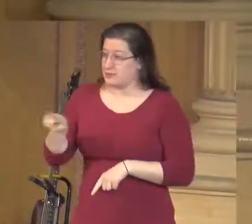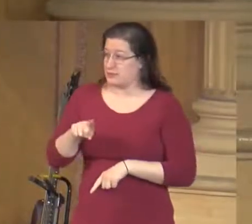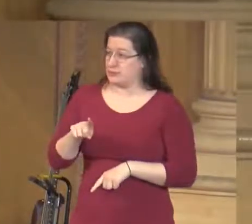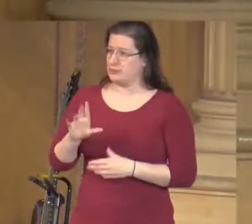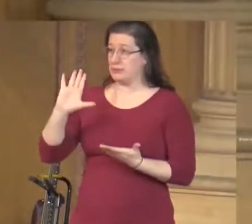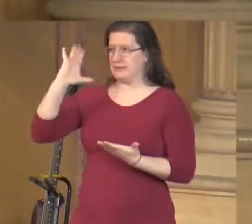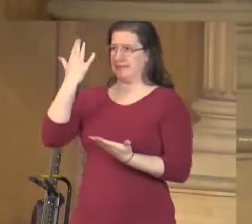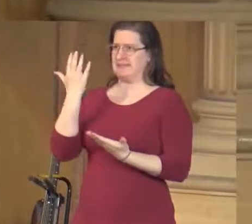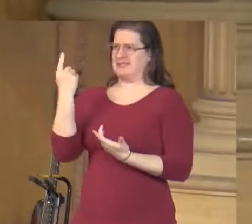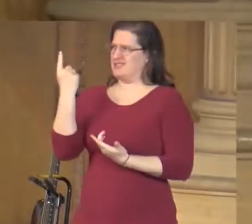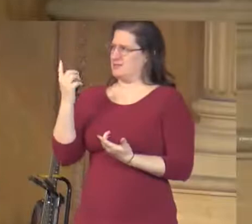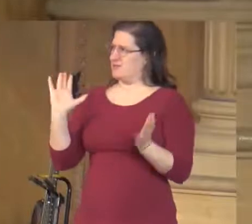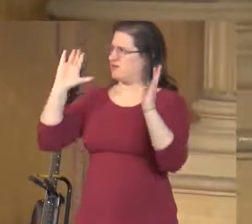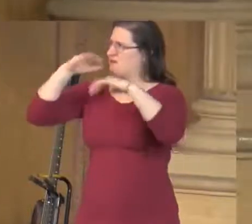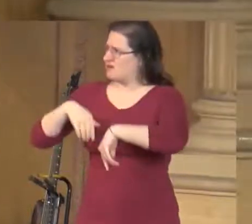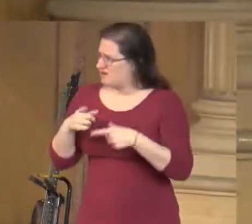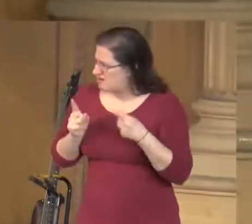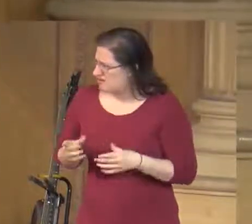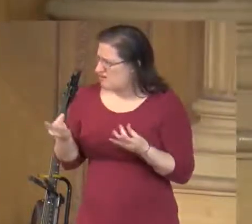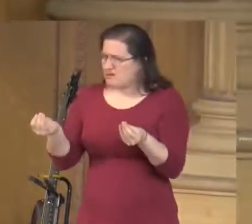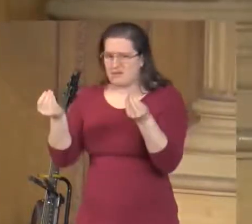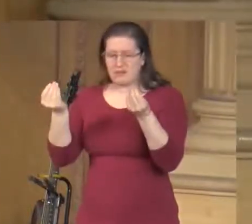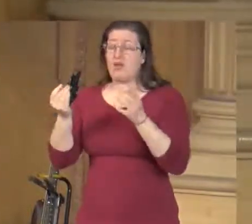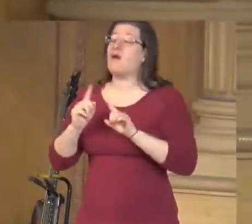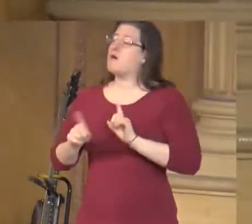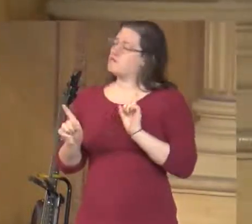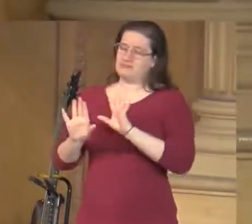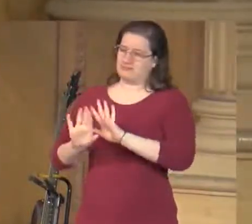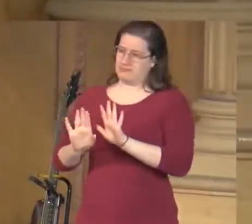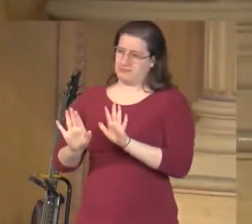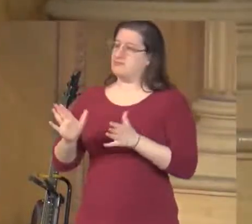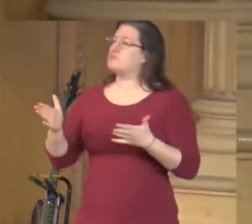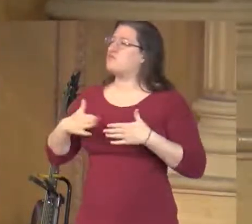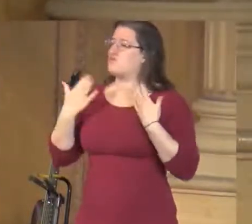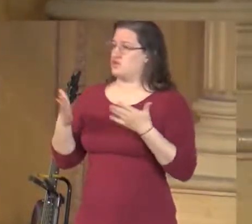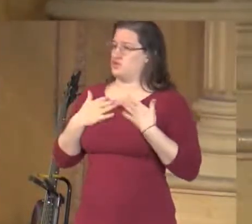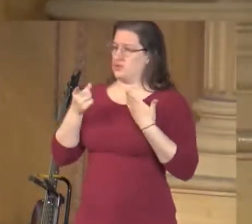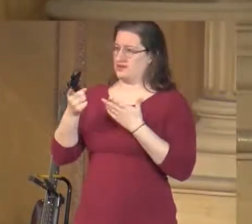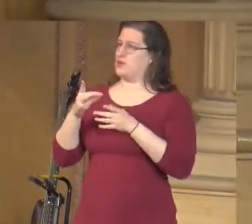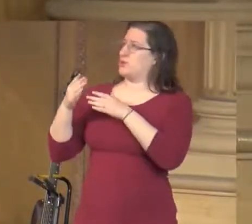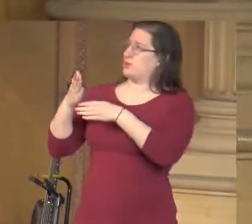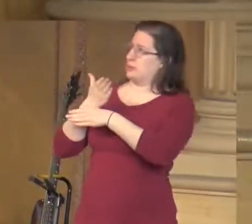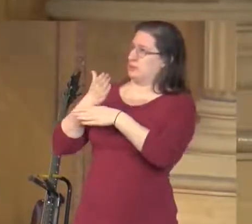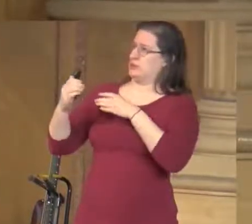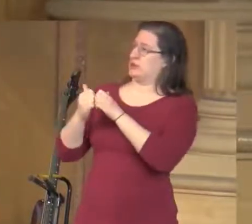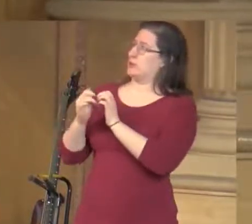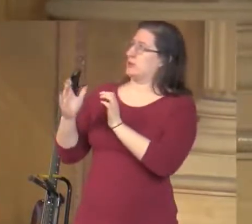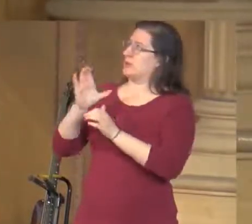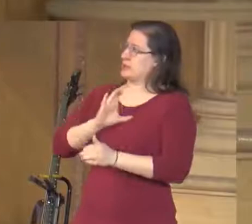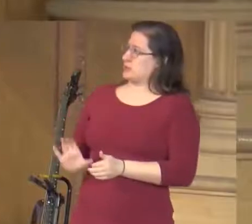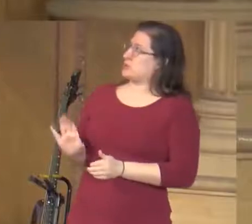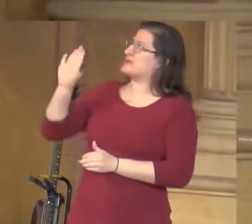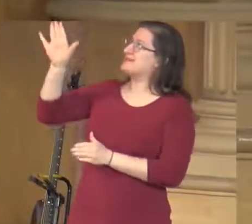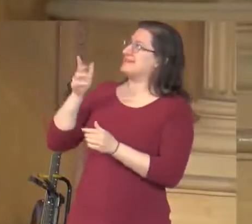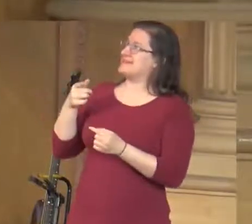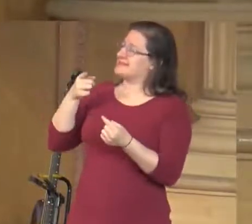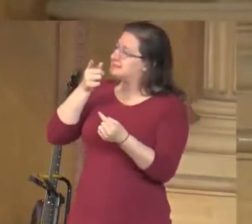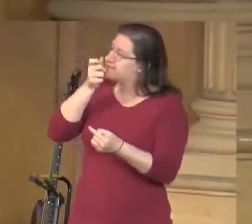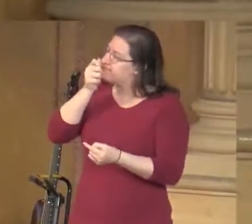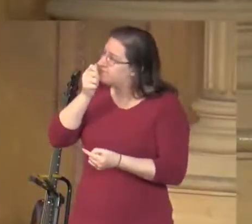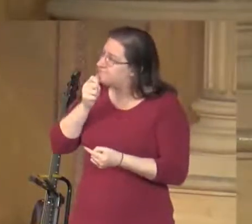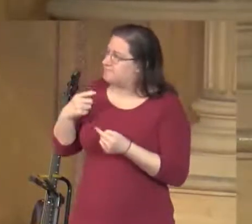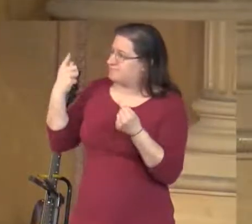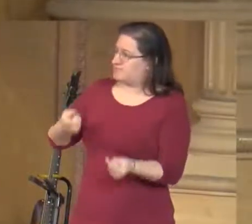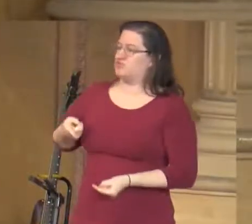were happening to you. But rejoice insofar as you share Christ's sufferings, that you may also rejoice and be glad when his glory is revealed.